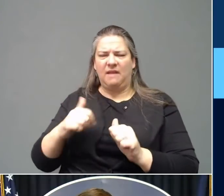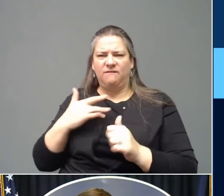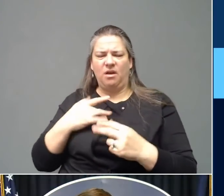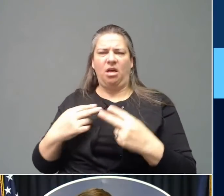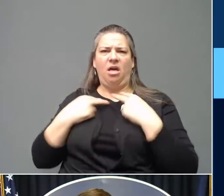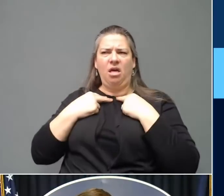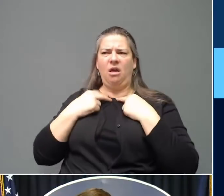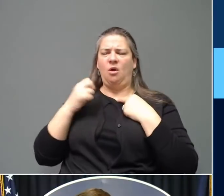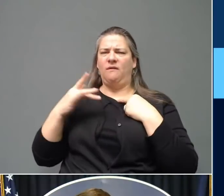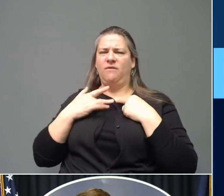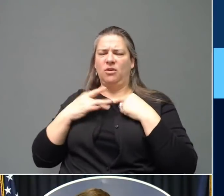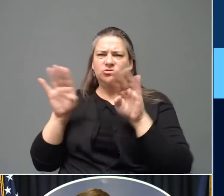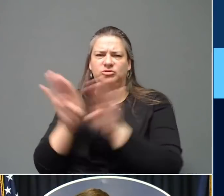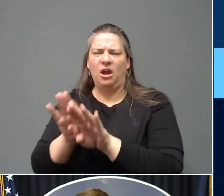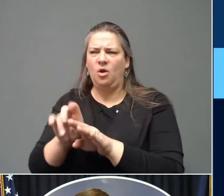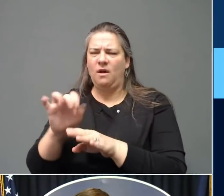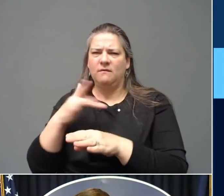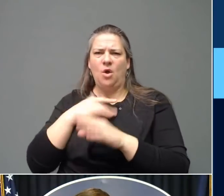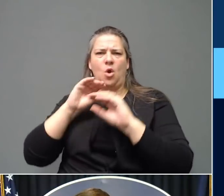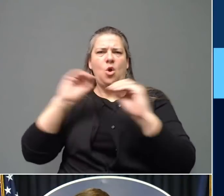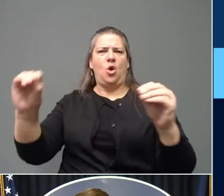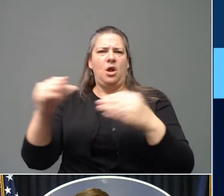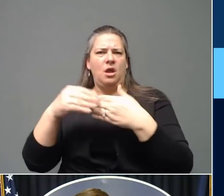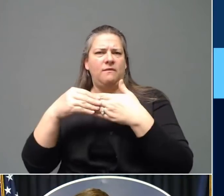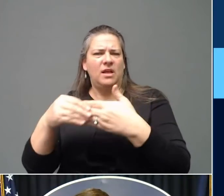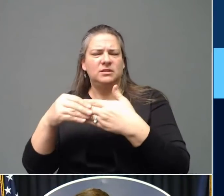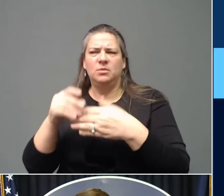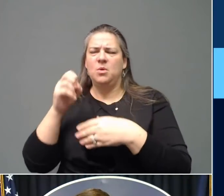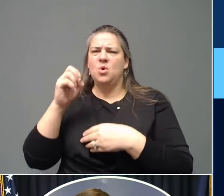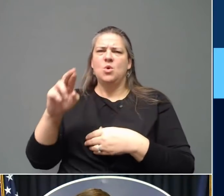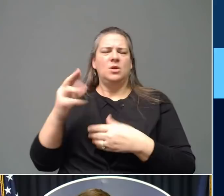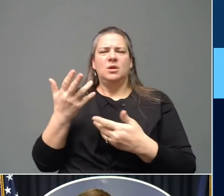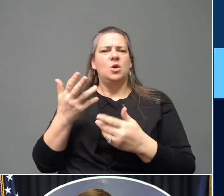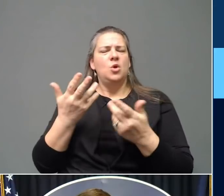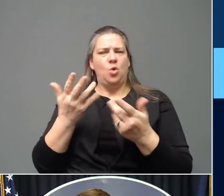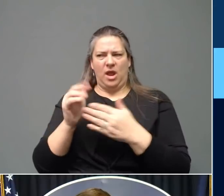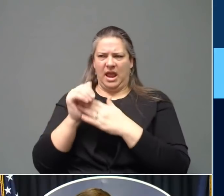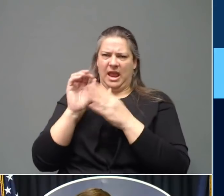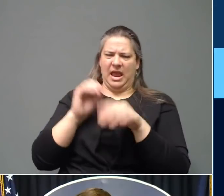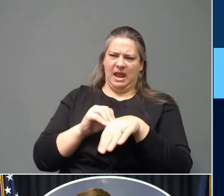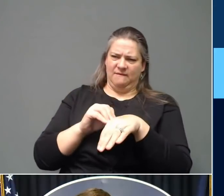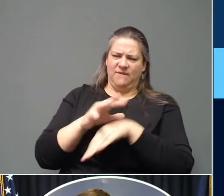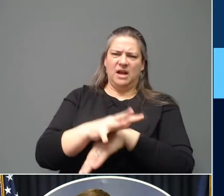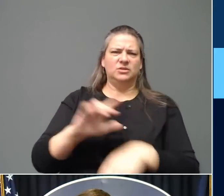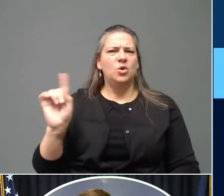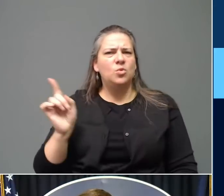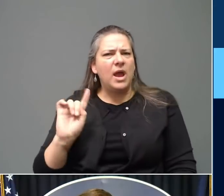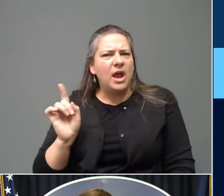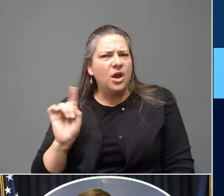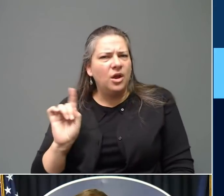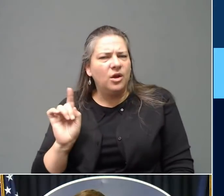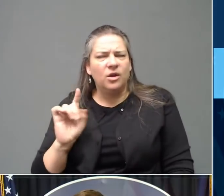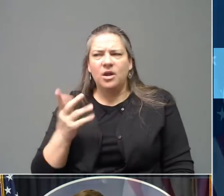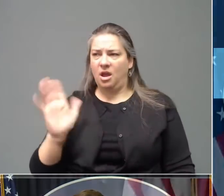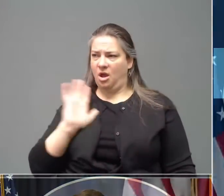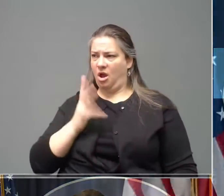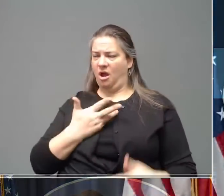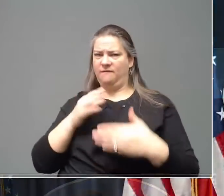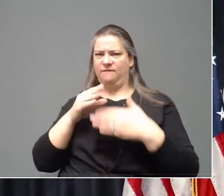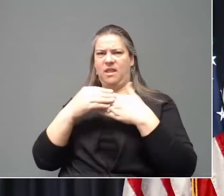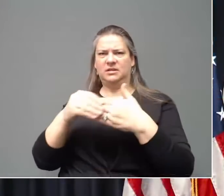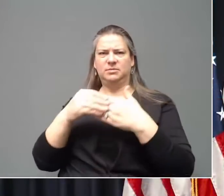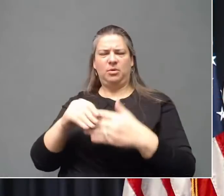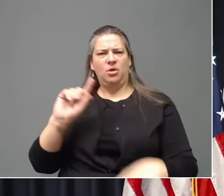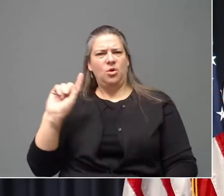prevents us from providing clear advice and having the flexibility we need to address a virus that